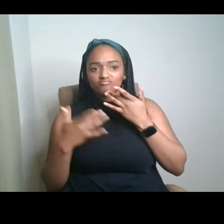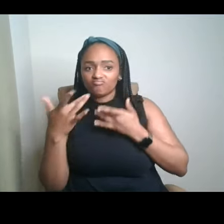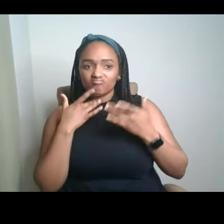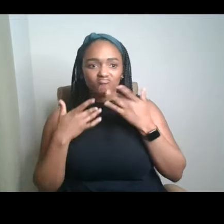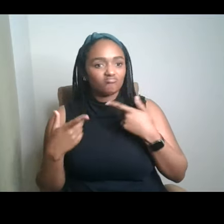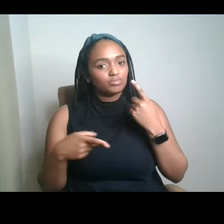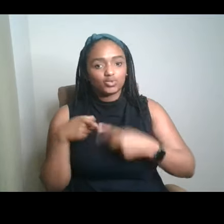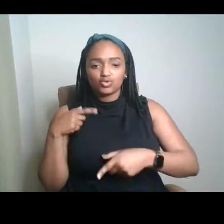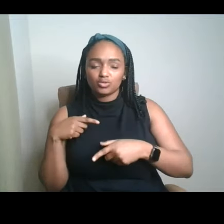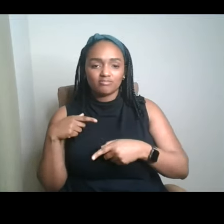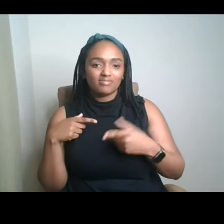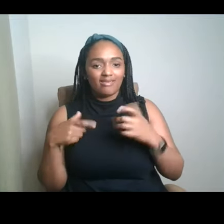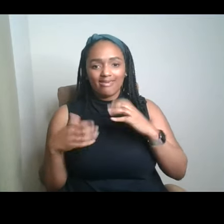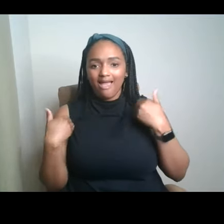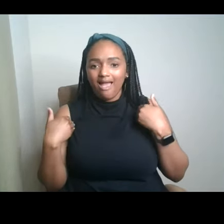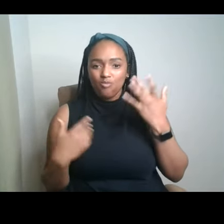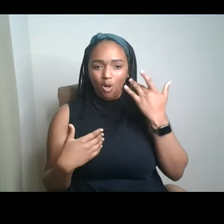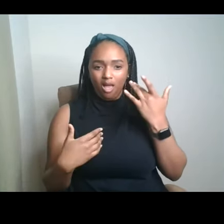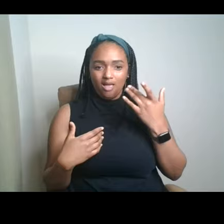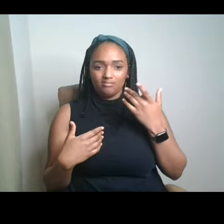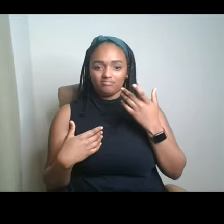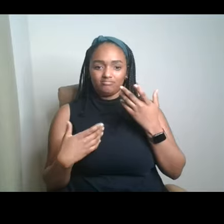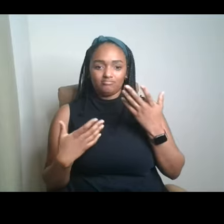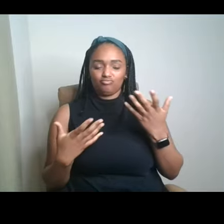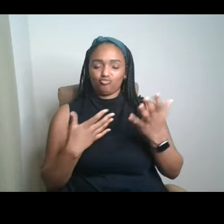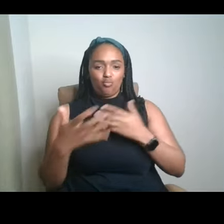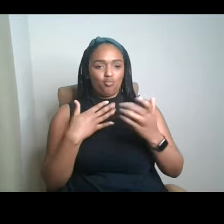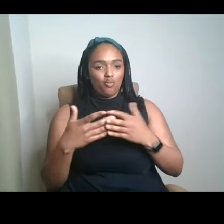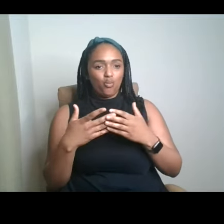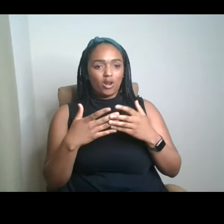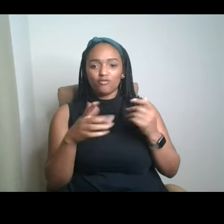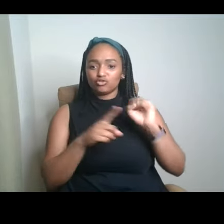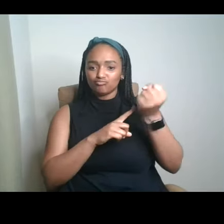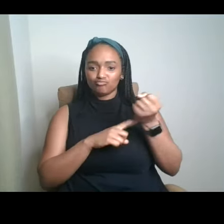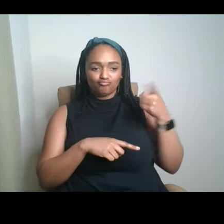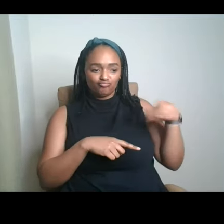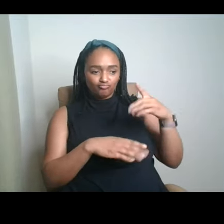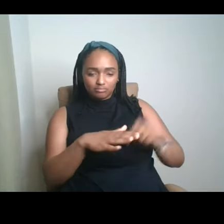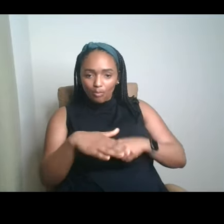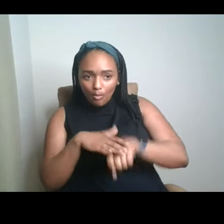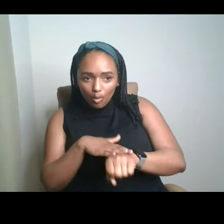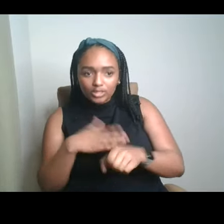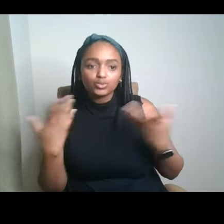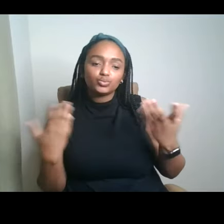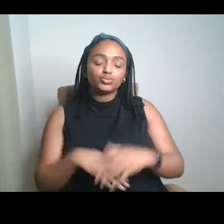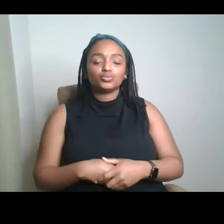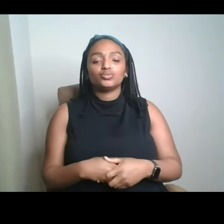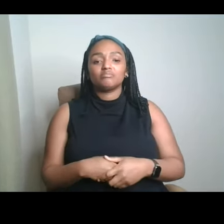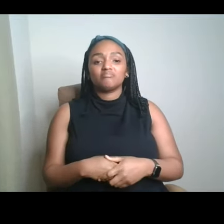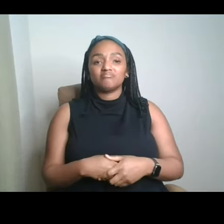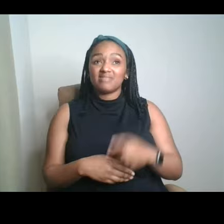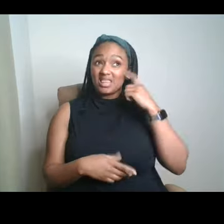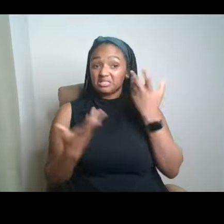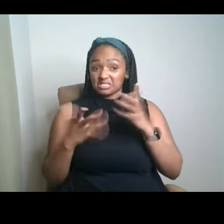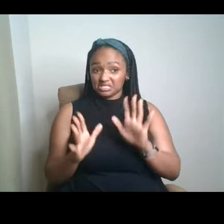they were born into. And yeah, I don't really have anything else left to say. Thank you.